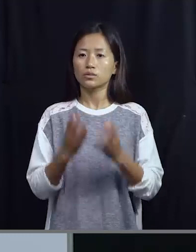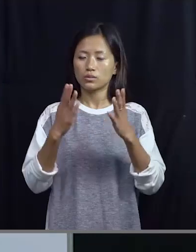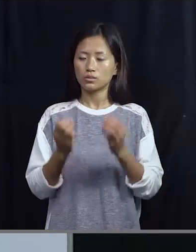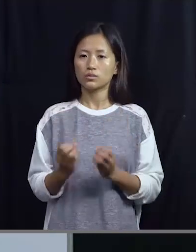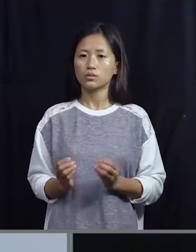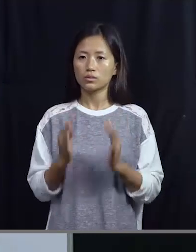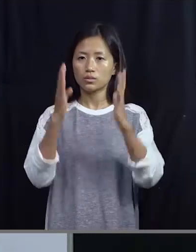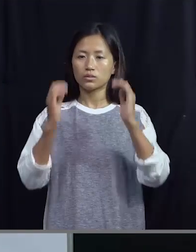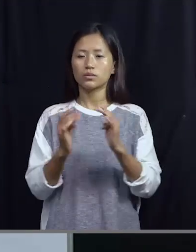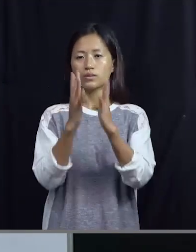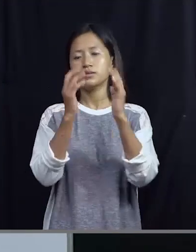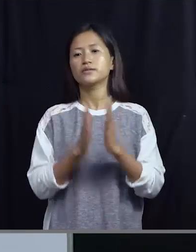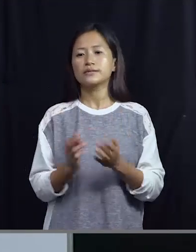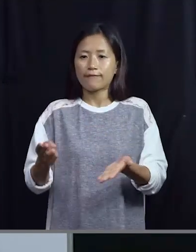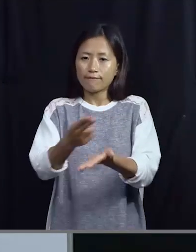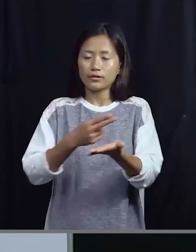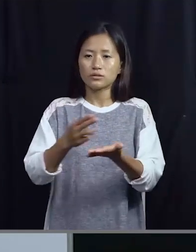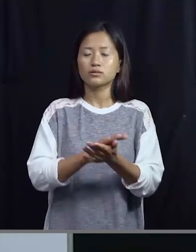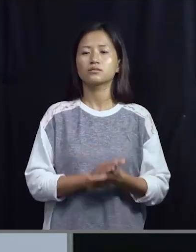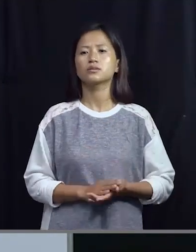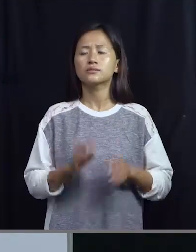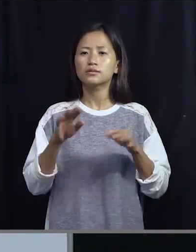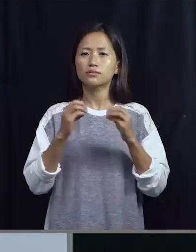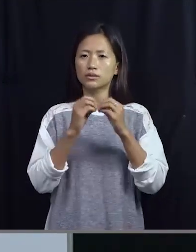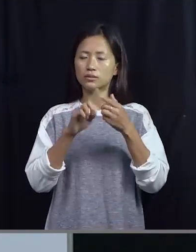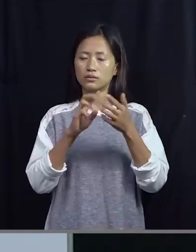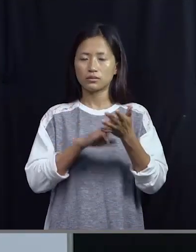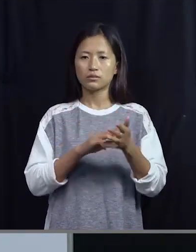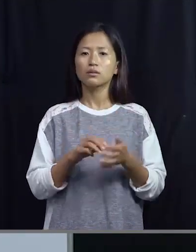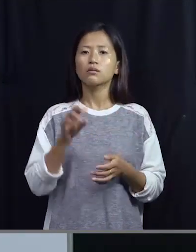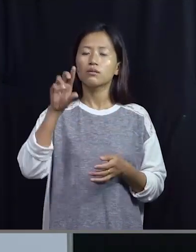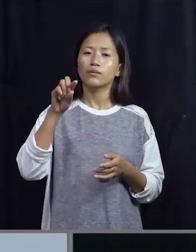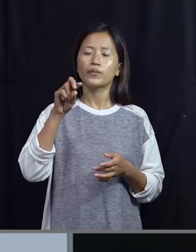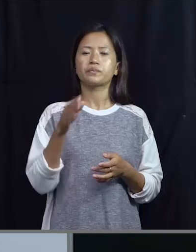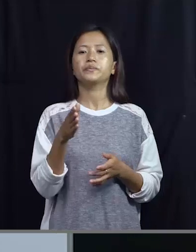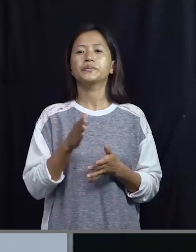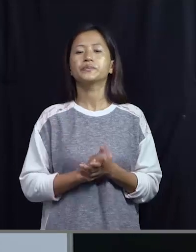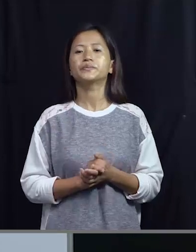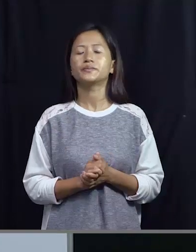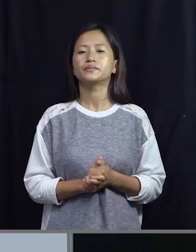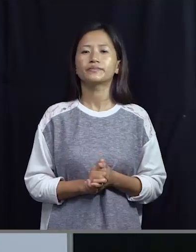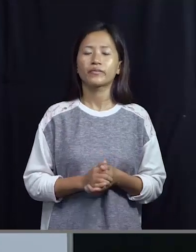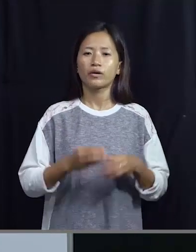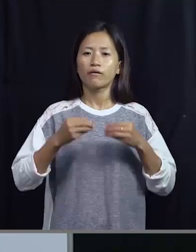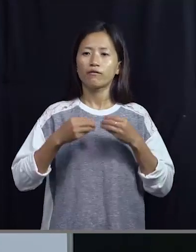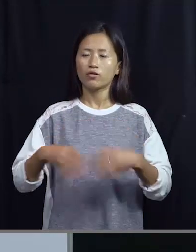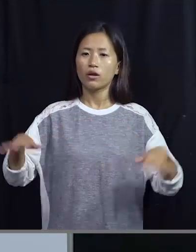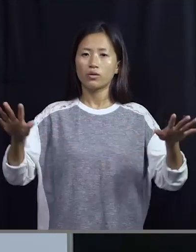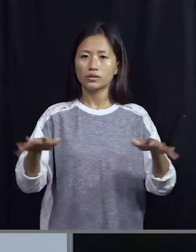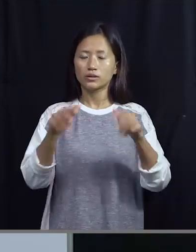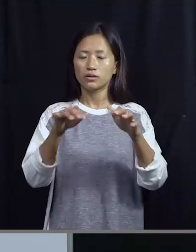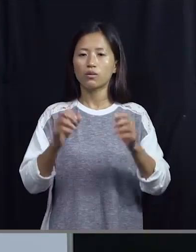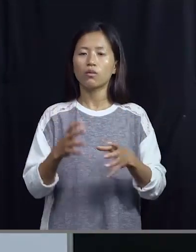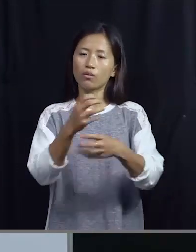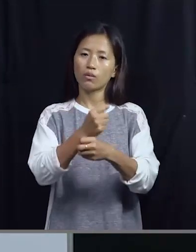So in the long run, is it beneficial or not? It is beneficial, right? So this floating gas holder will